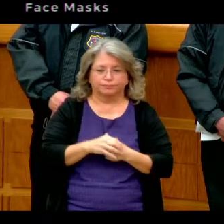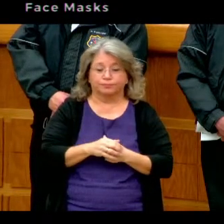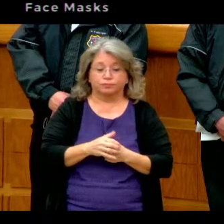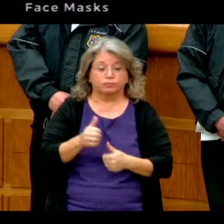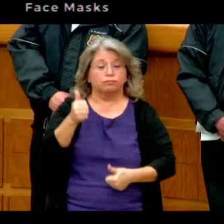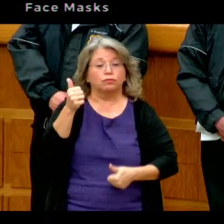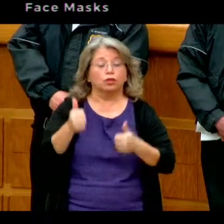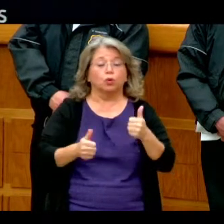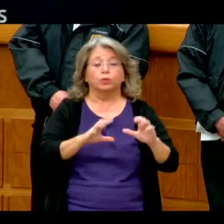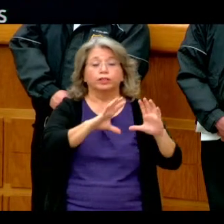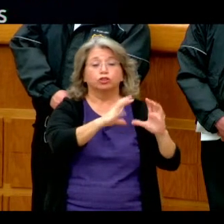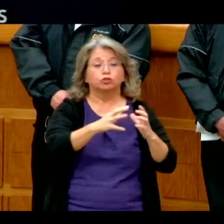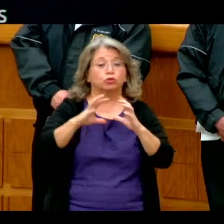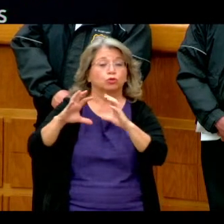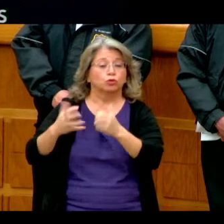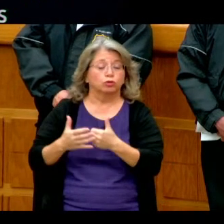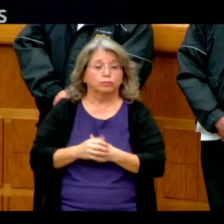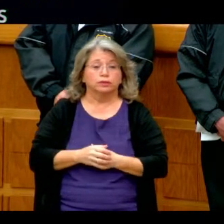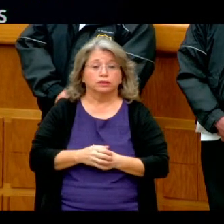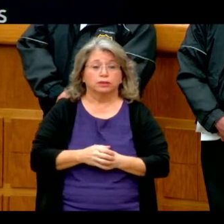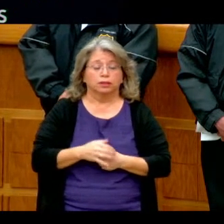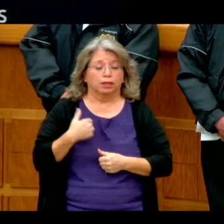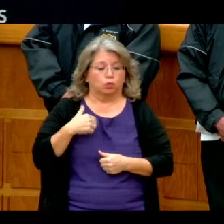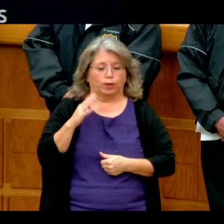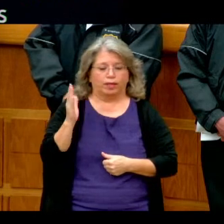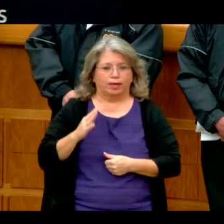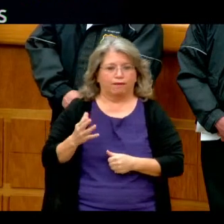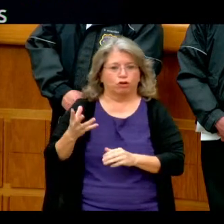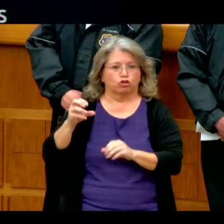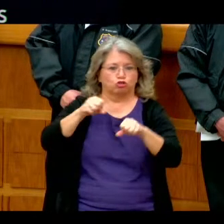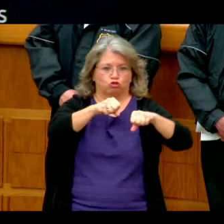are we doing? So we never drop a tier, we only